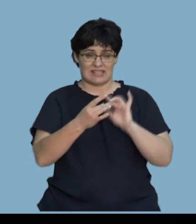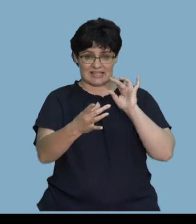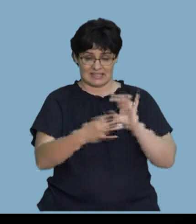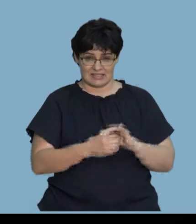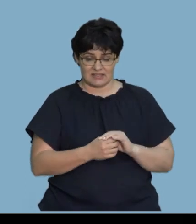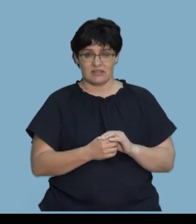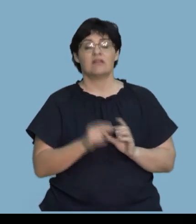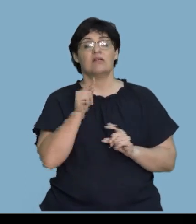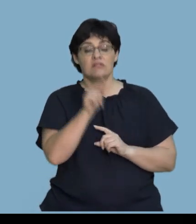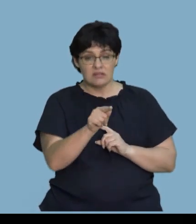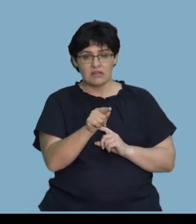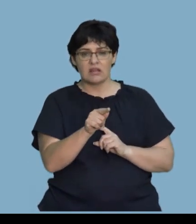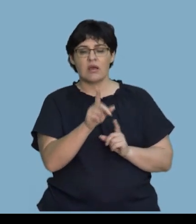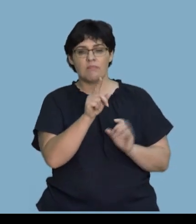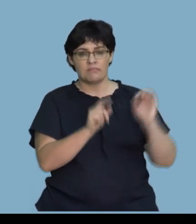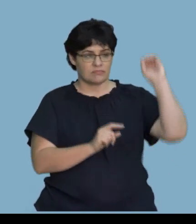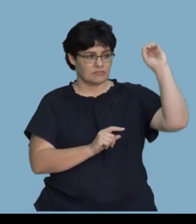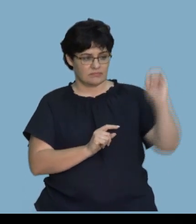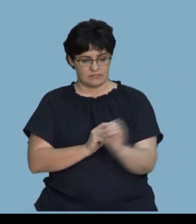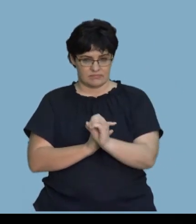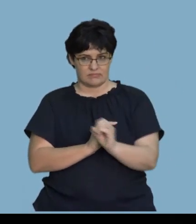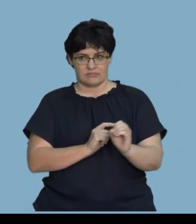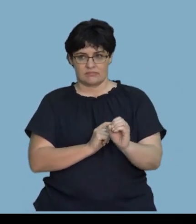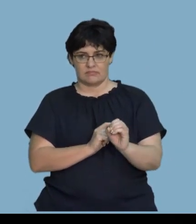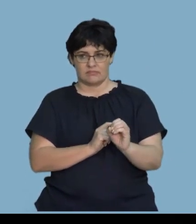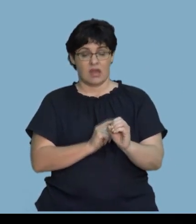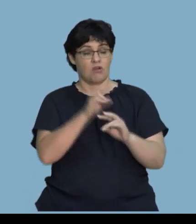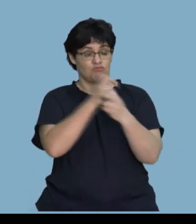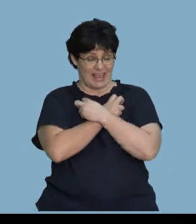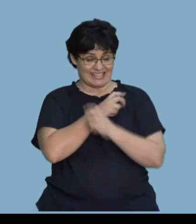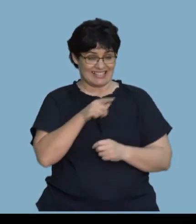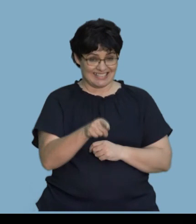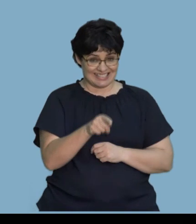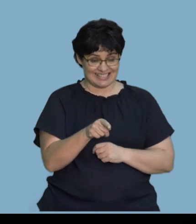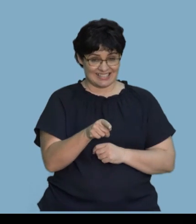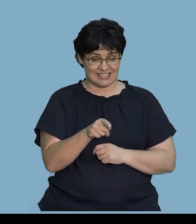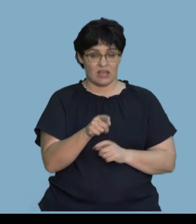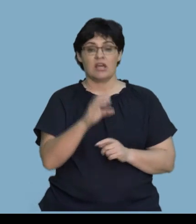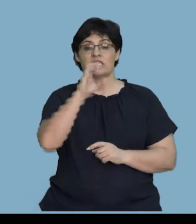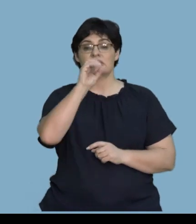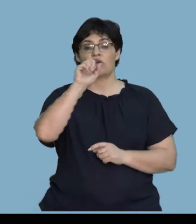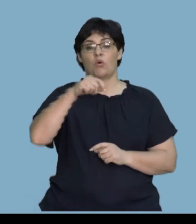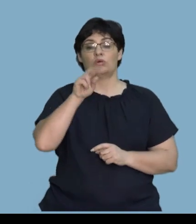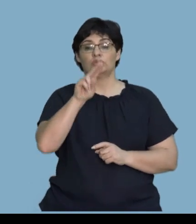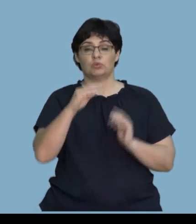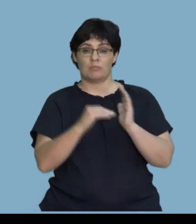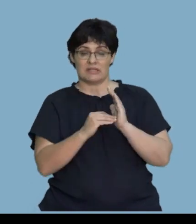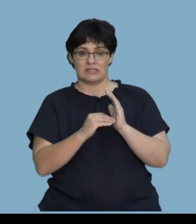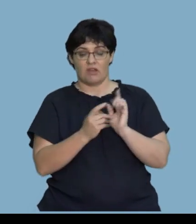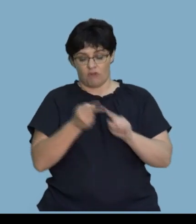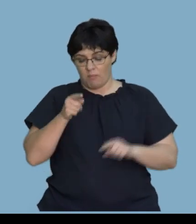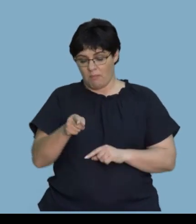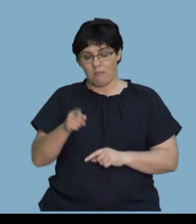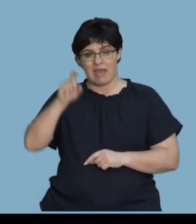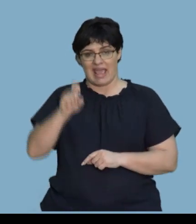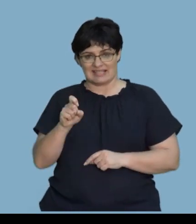an electrostatic force and comes to rest. It comes to rest, okay, 0.2 meters away from sphere X with